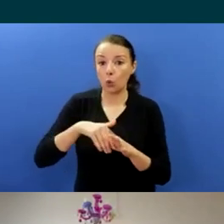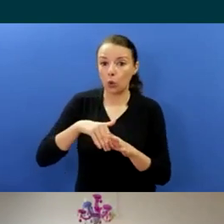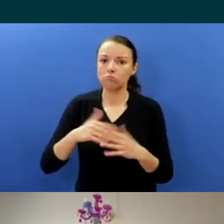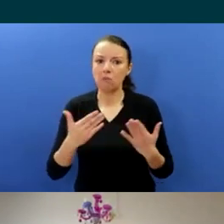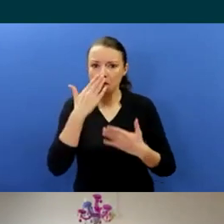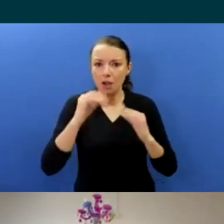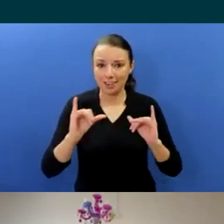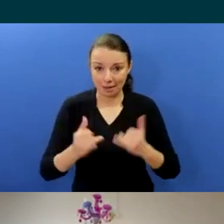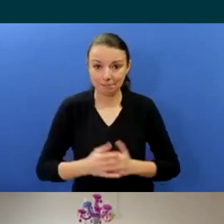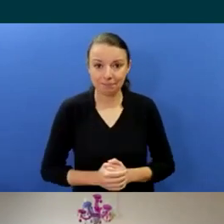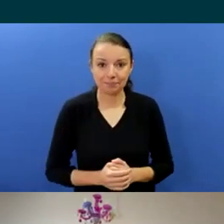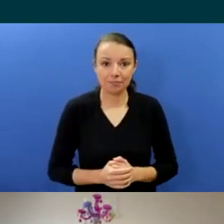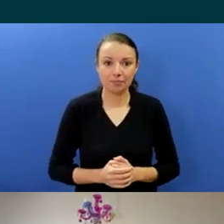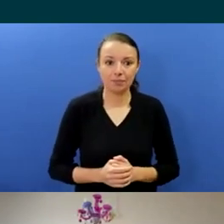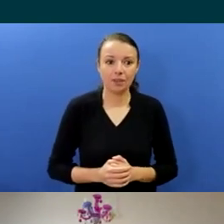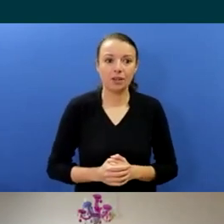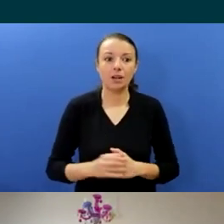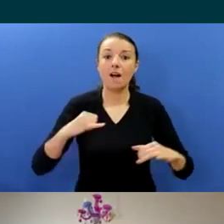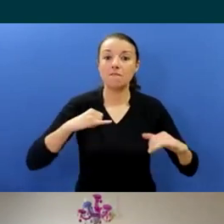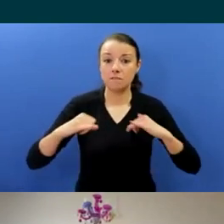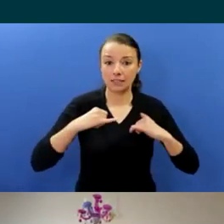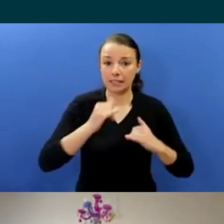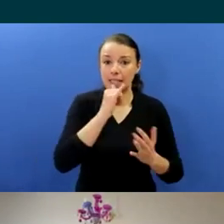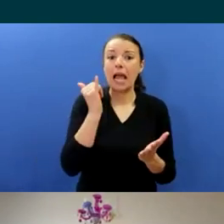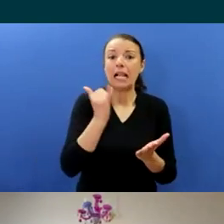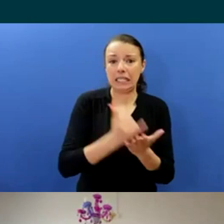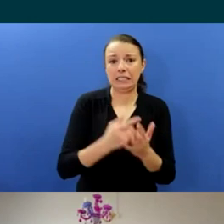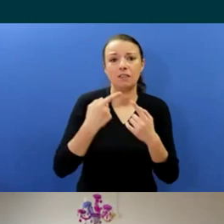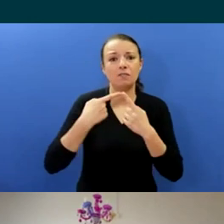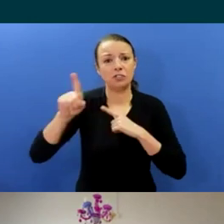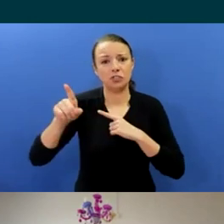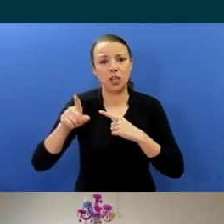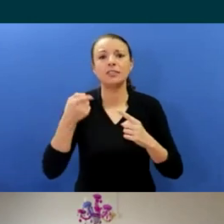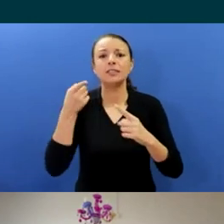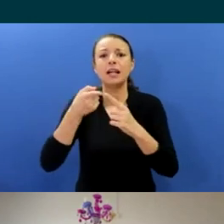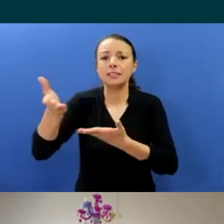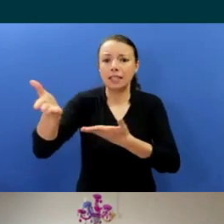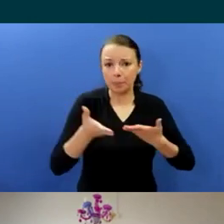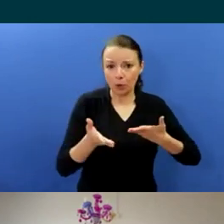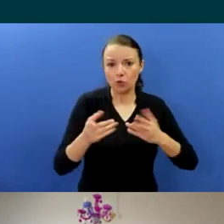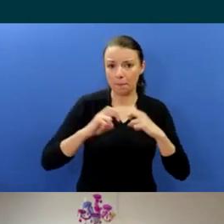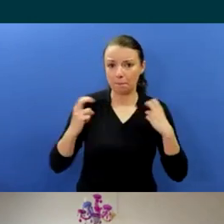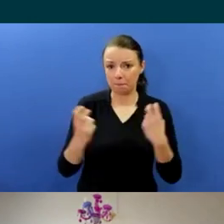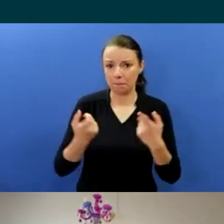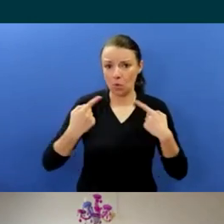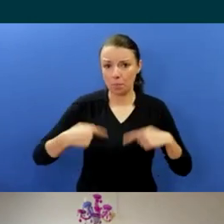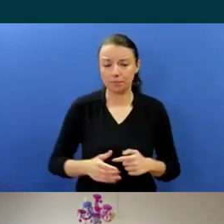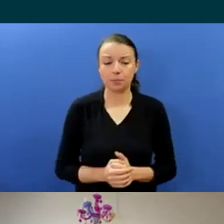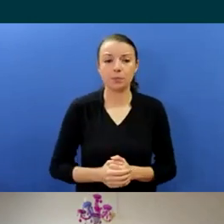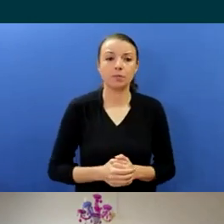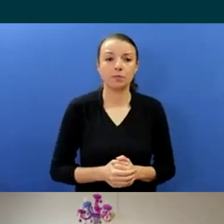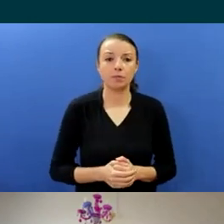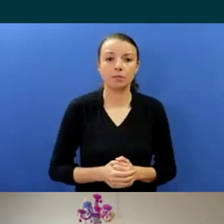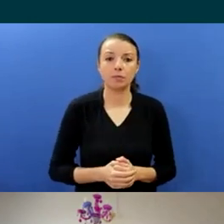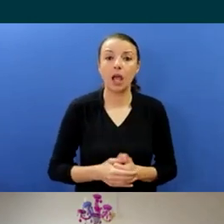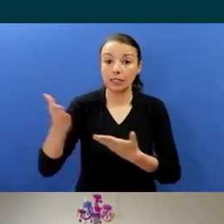will send an invitation letter to participate, and this invitation letter will have a questionnaire to have